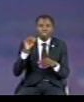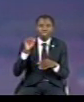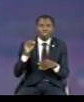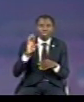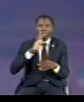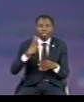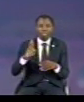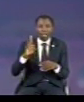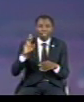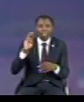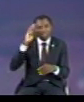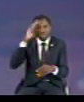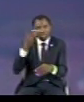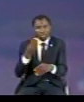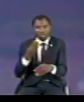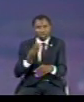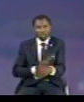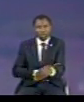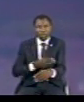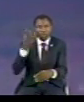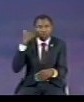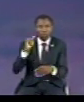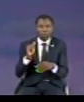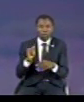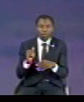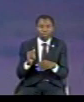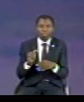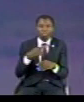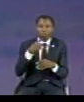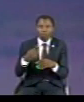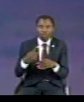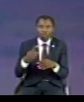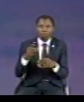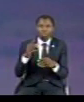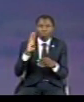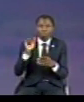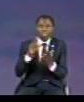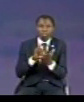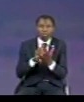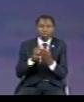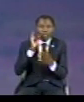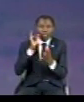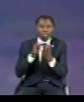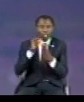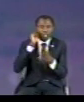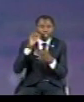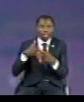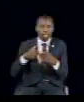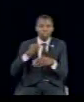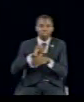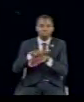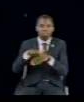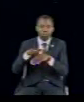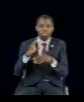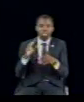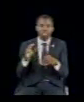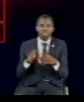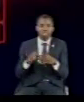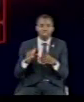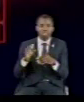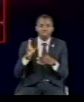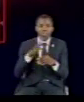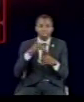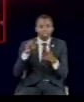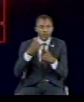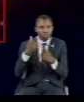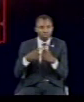have COVID-19, showing all the symptoms and everything. And according to her, she said, oh, this